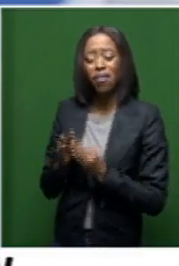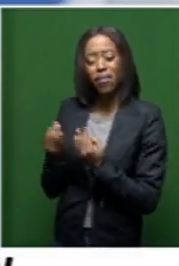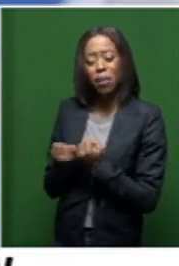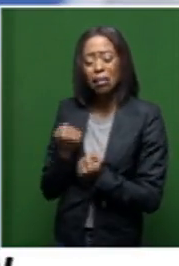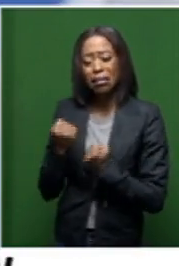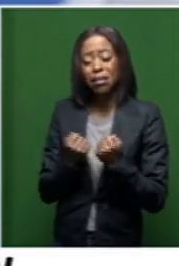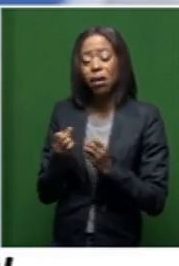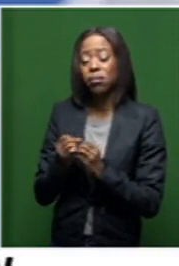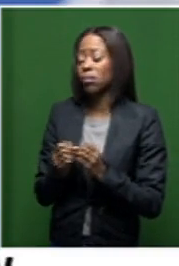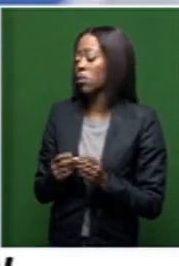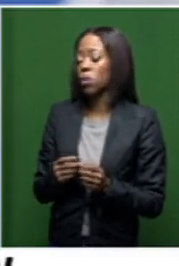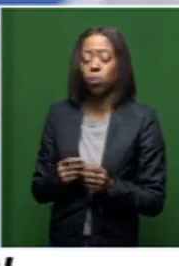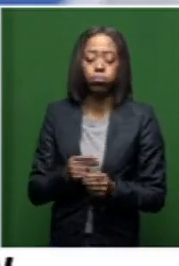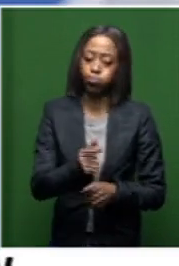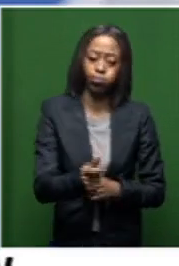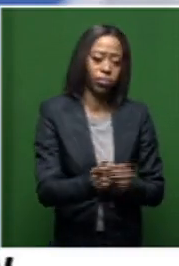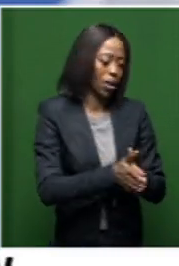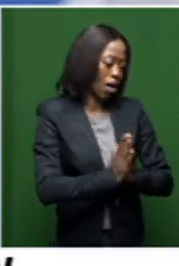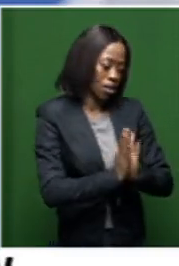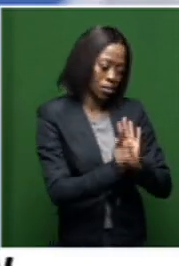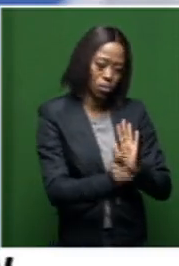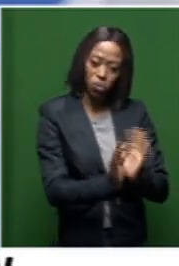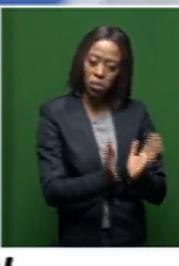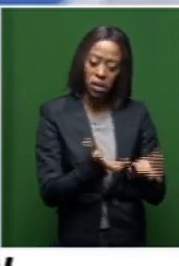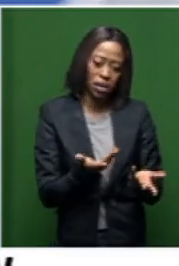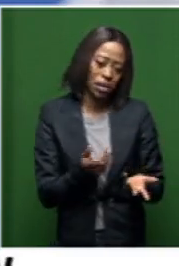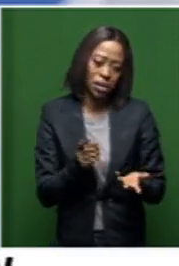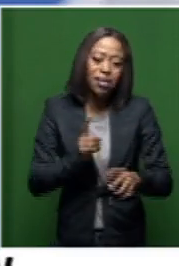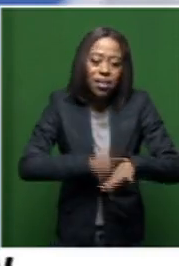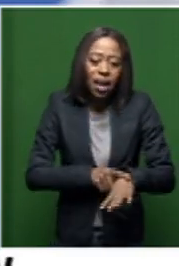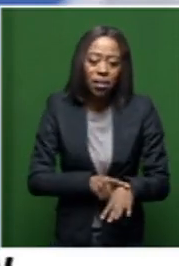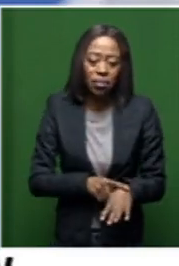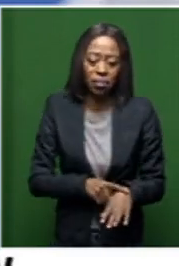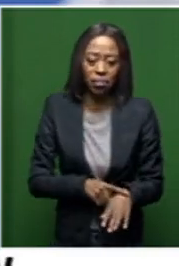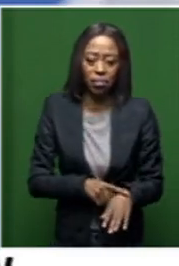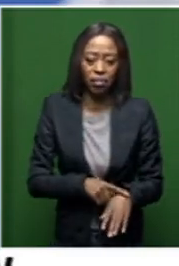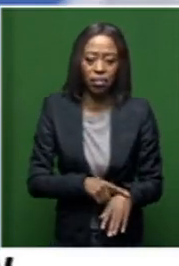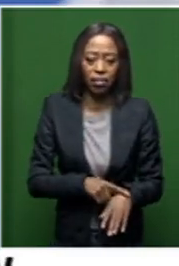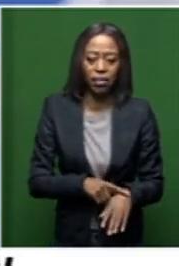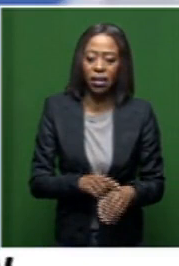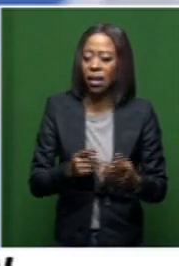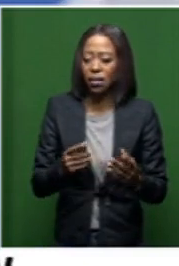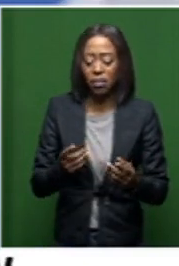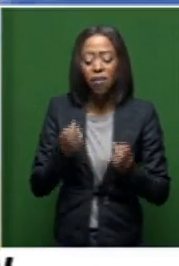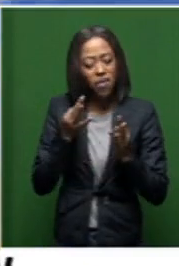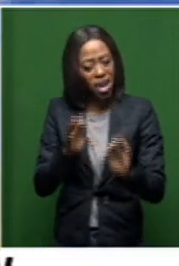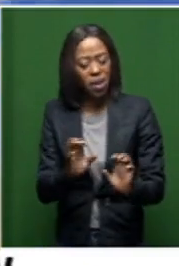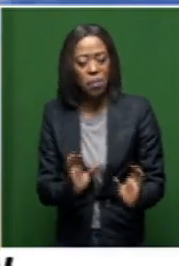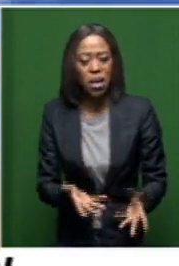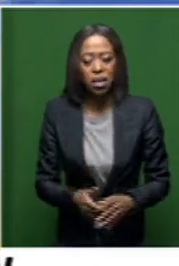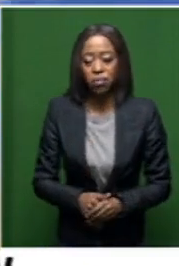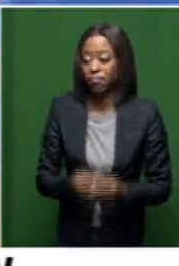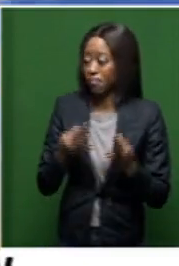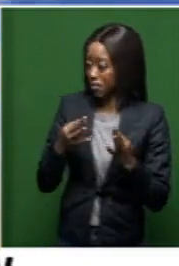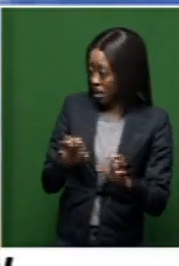is much bigger than what we're asking. All we're really asking is a bit of your time, and there's no cost involved. Yeah, no